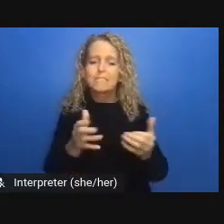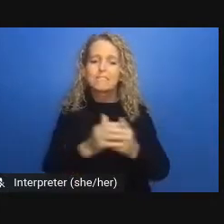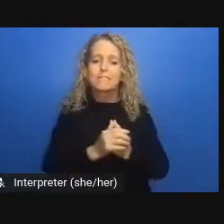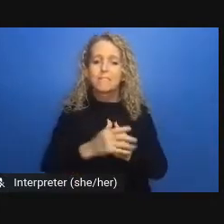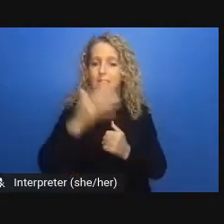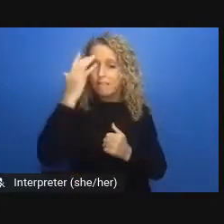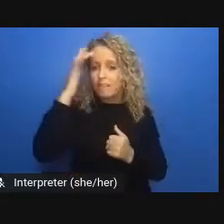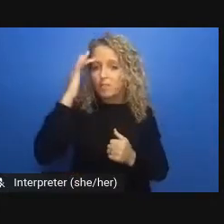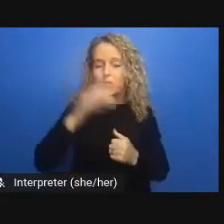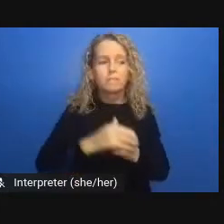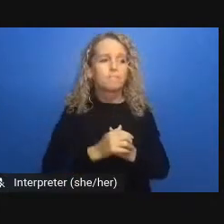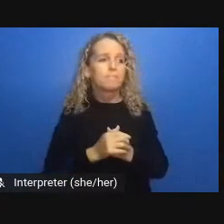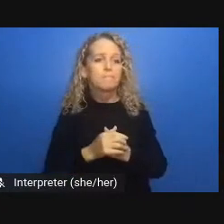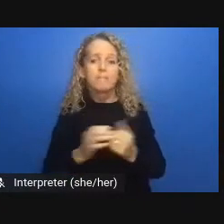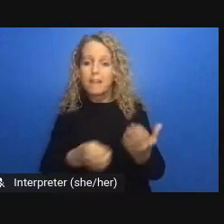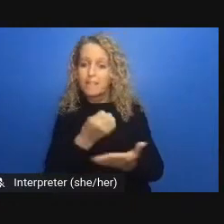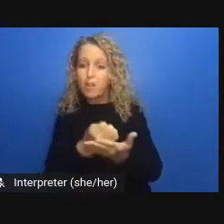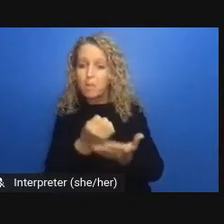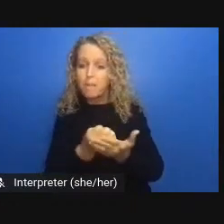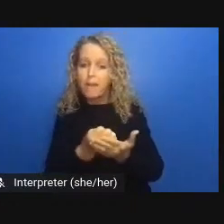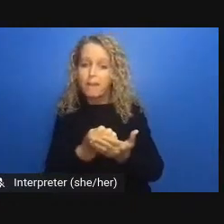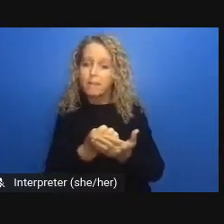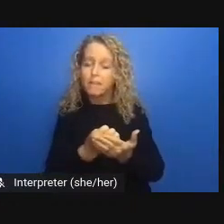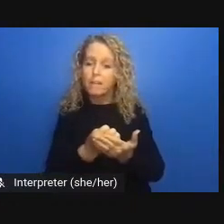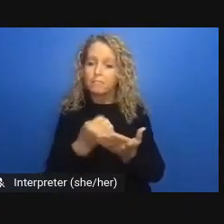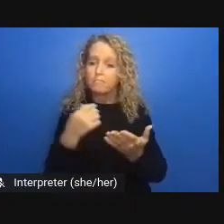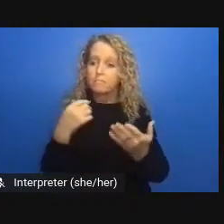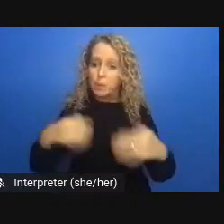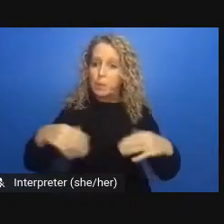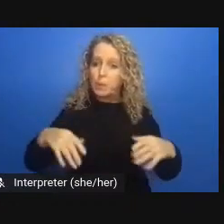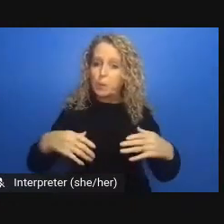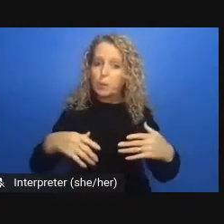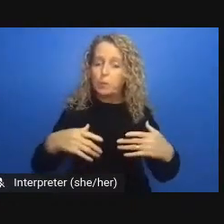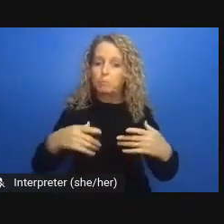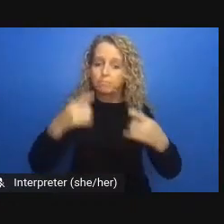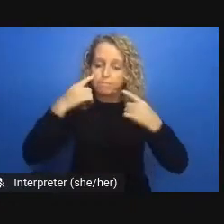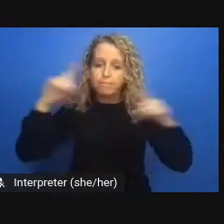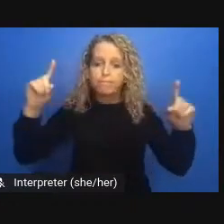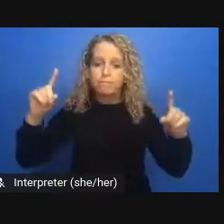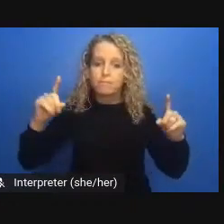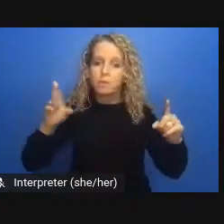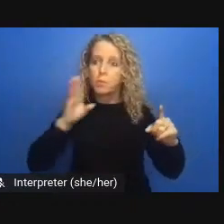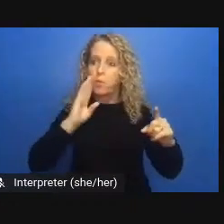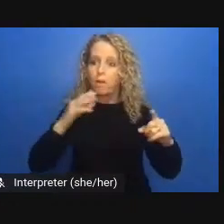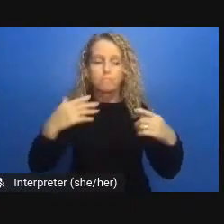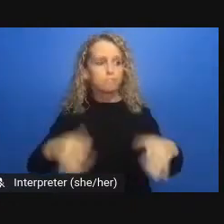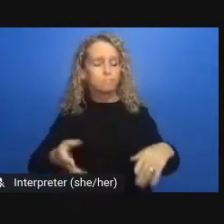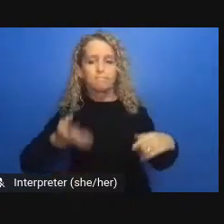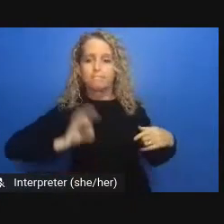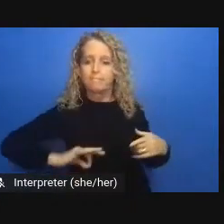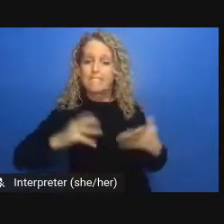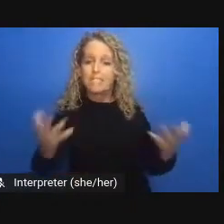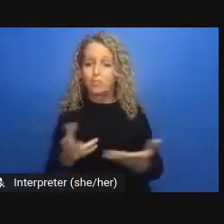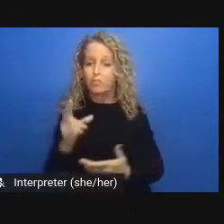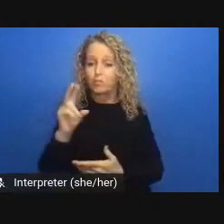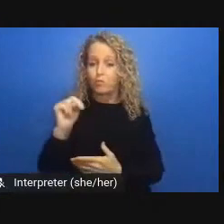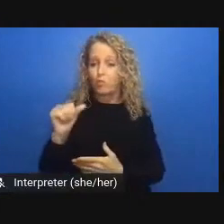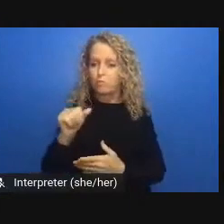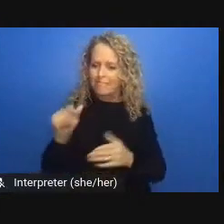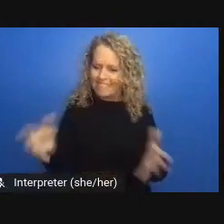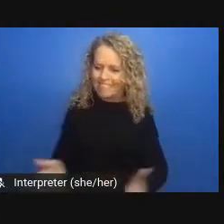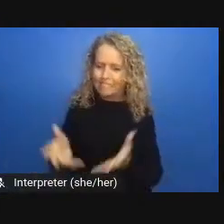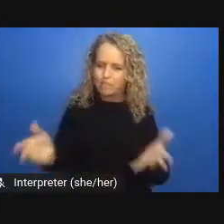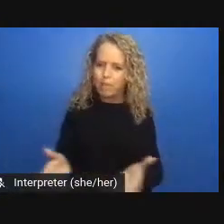of computing as a discipline to Nova Scotian youth. We need to think about this in the context of